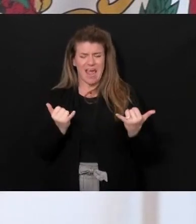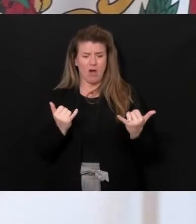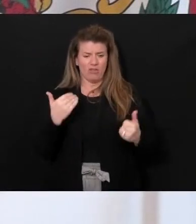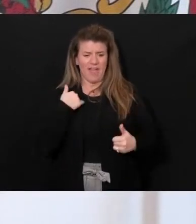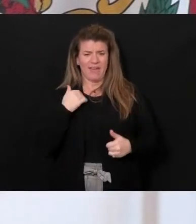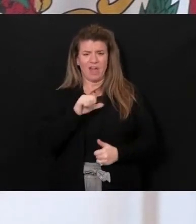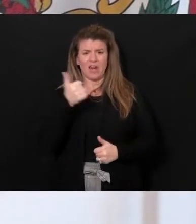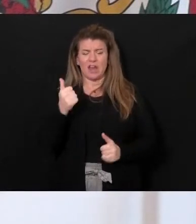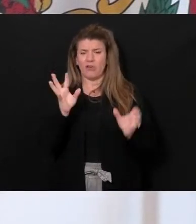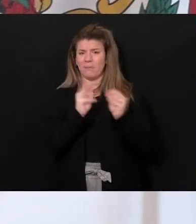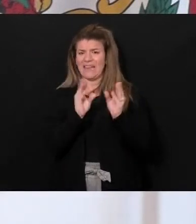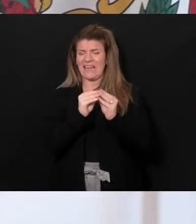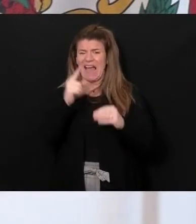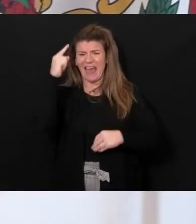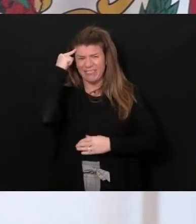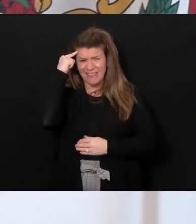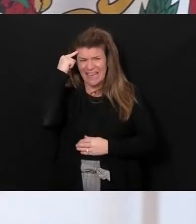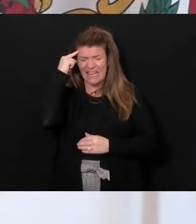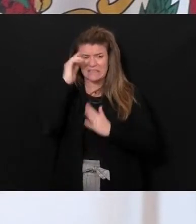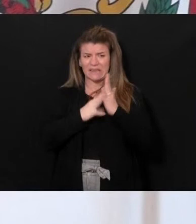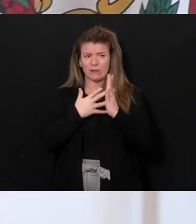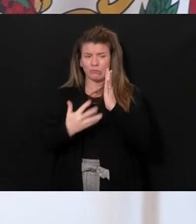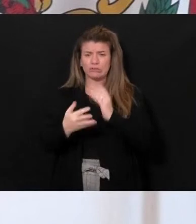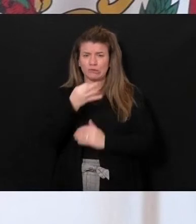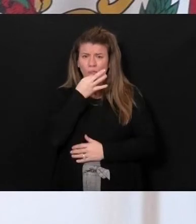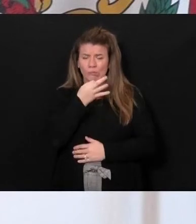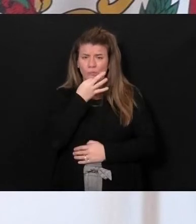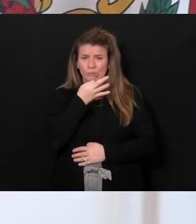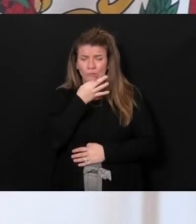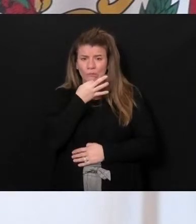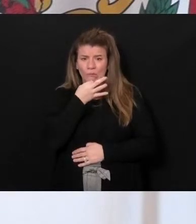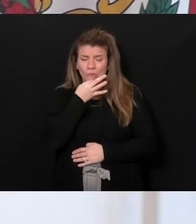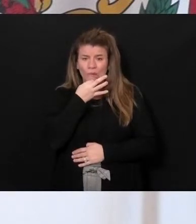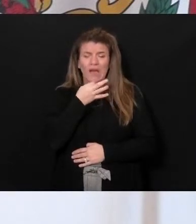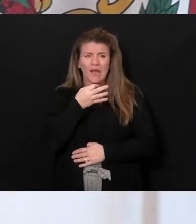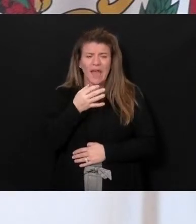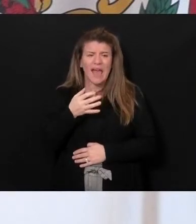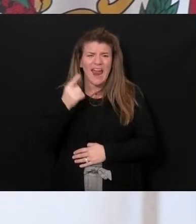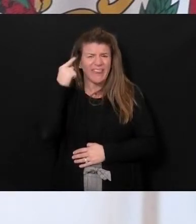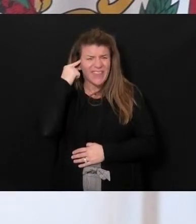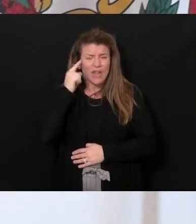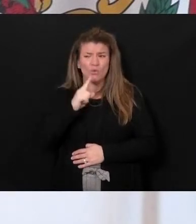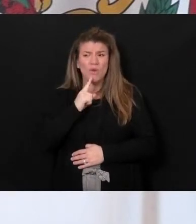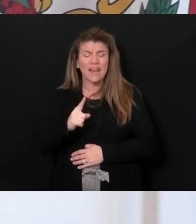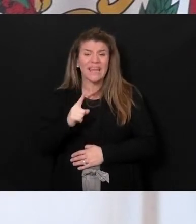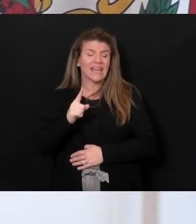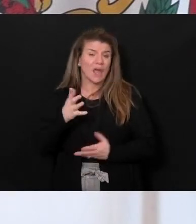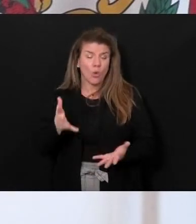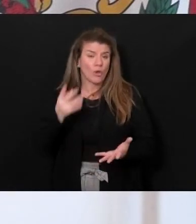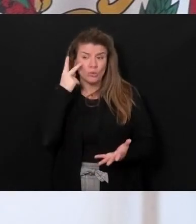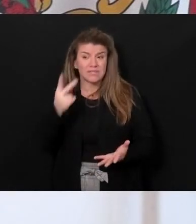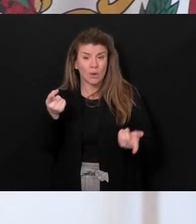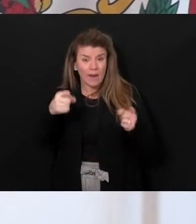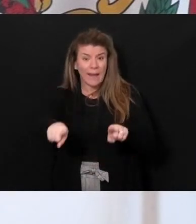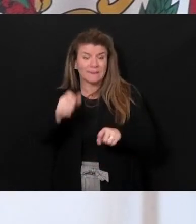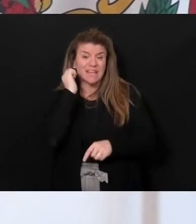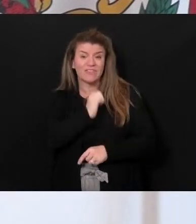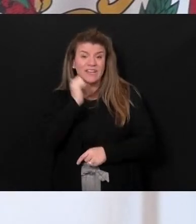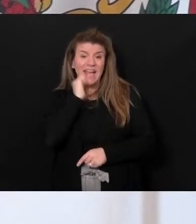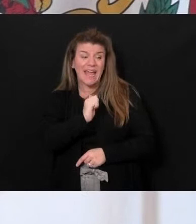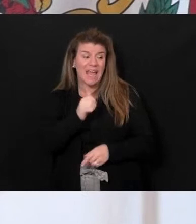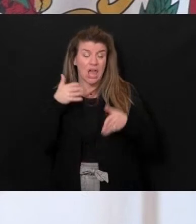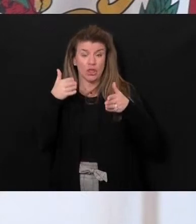that's scheduled here, you know, very soon. And I think really at the end of the day, you know, the way